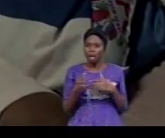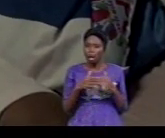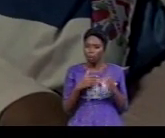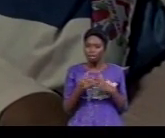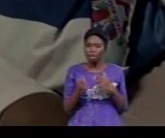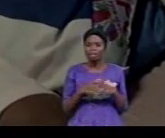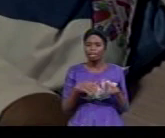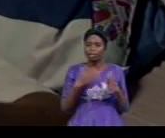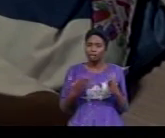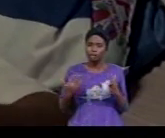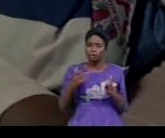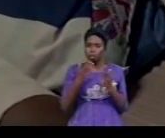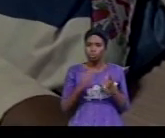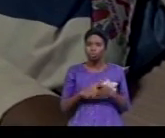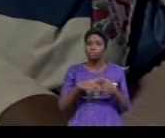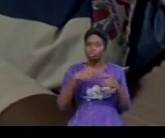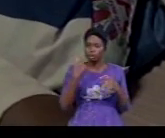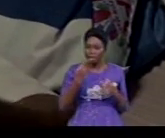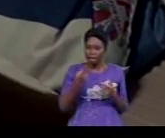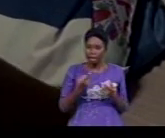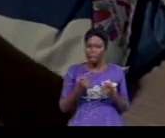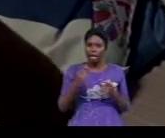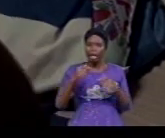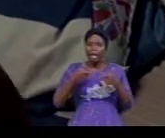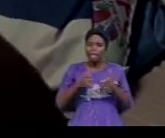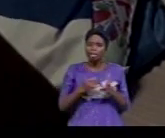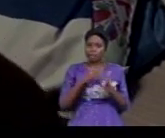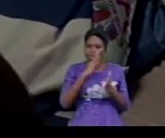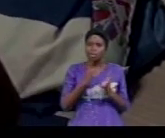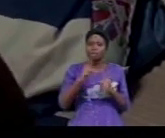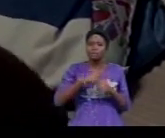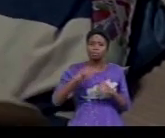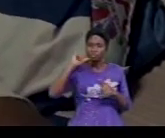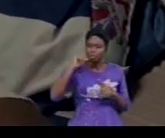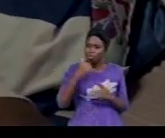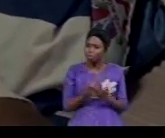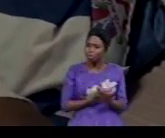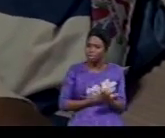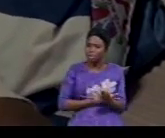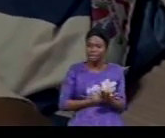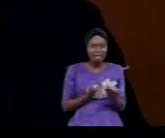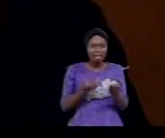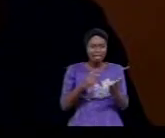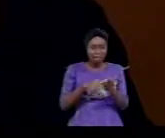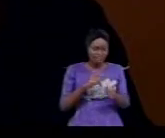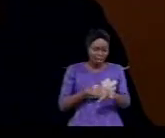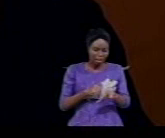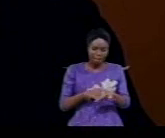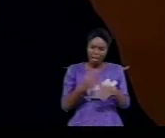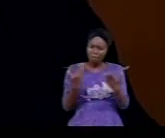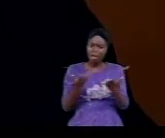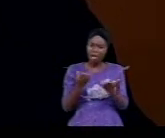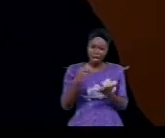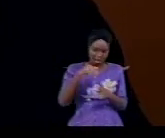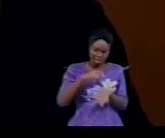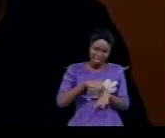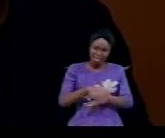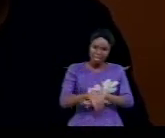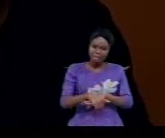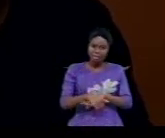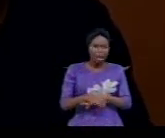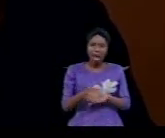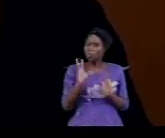say, can't it wait till tomorrow morning? It's just past midnight. No, it can't